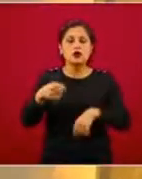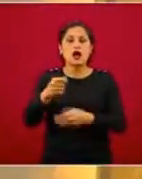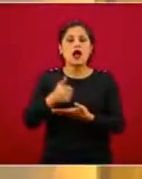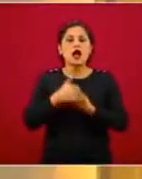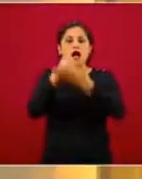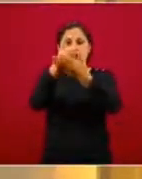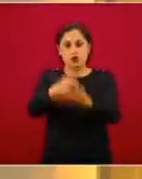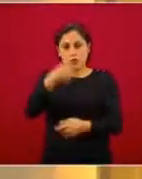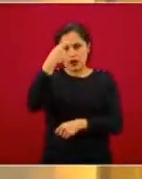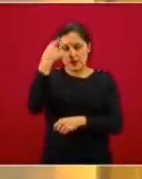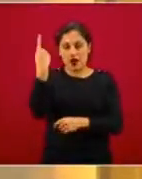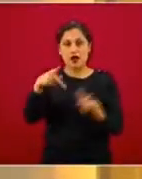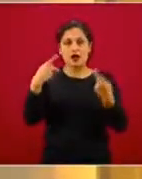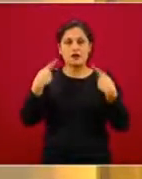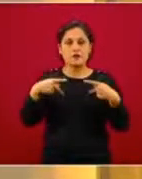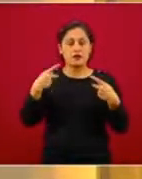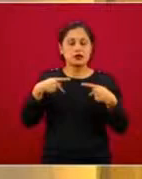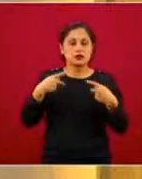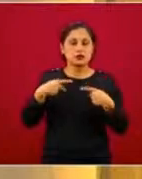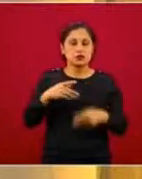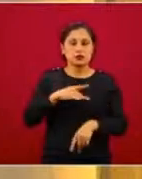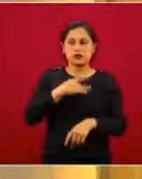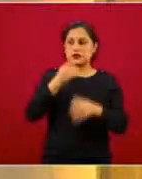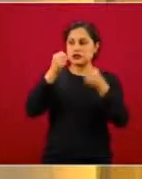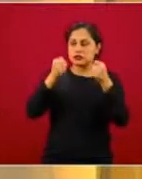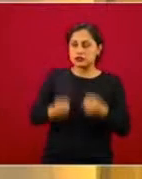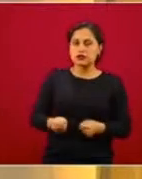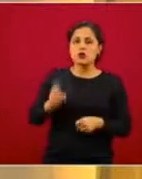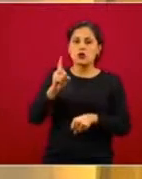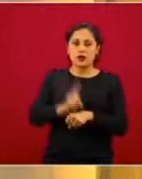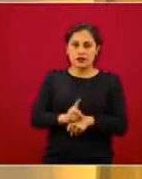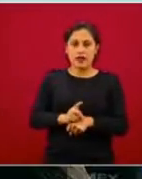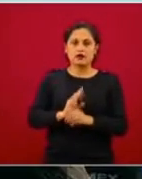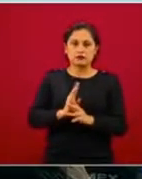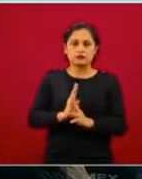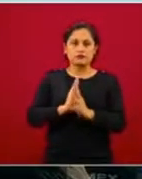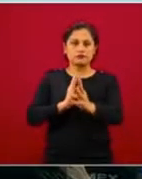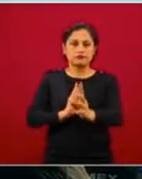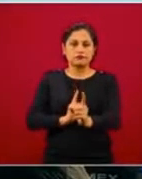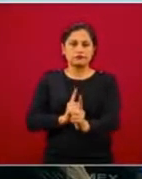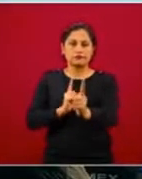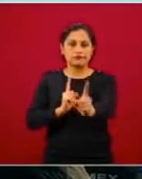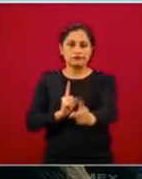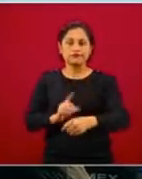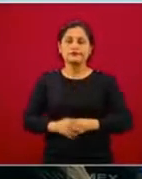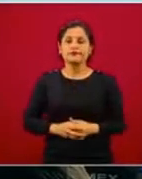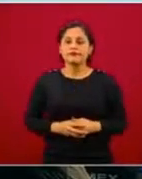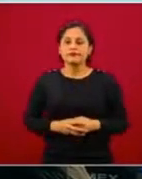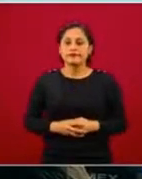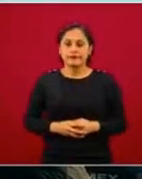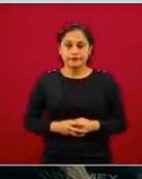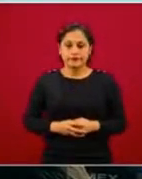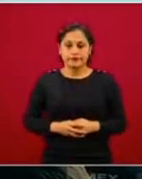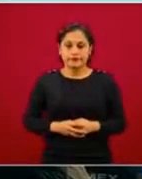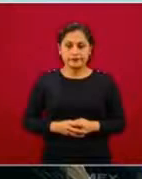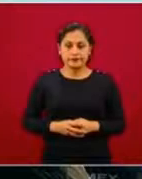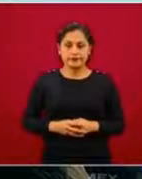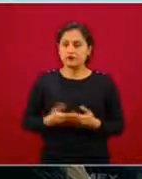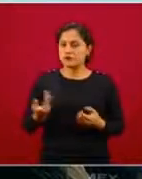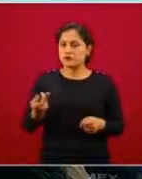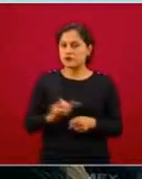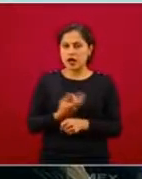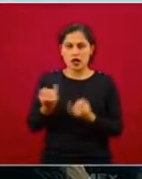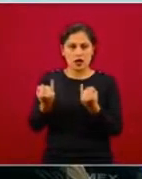a client of the bank getting infected with COVID or not. What